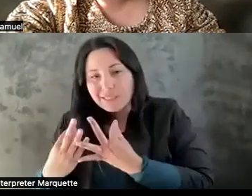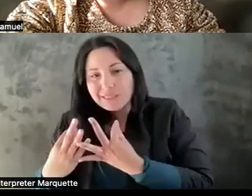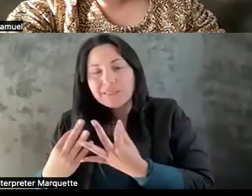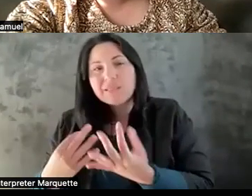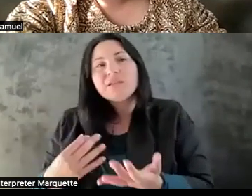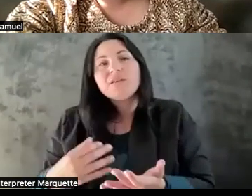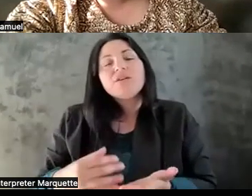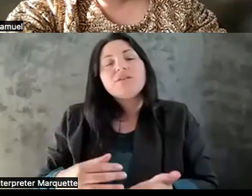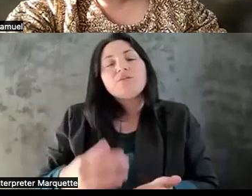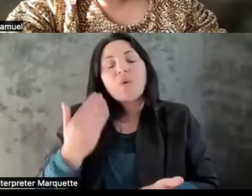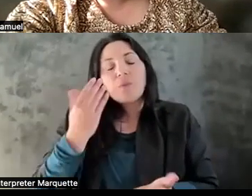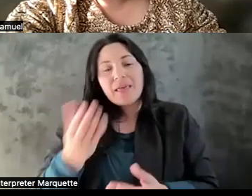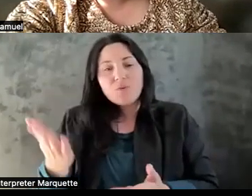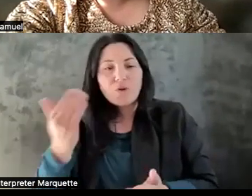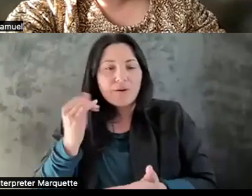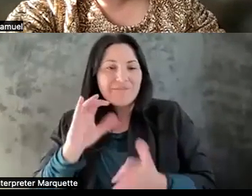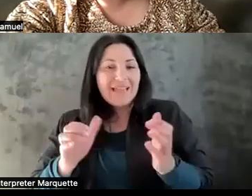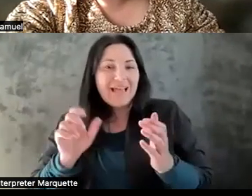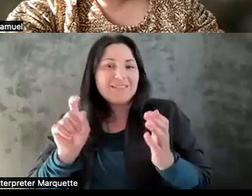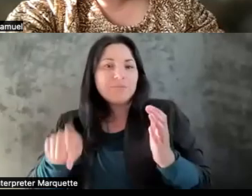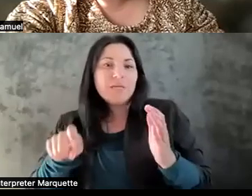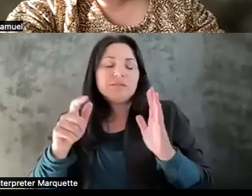And so we will let you know if the class needs to be